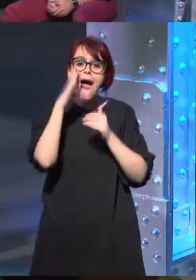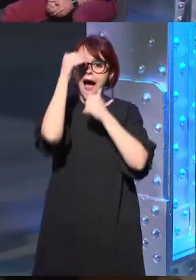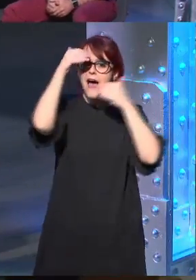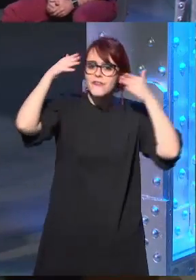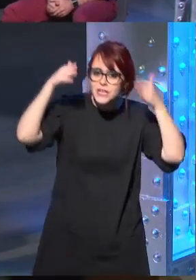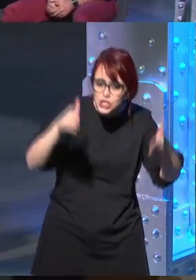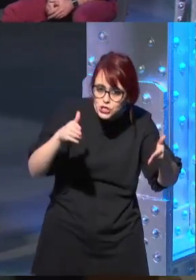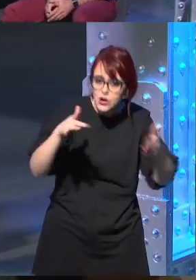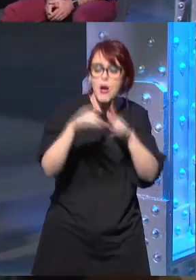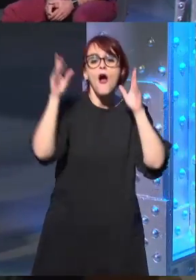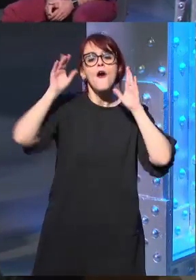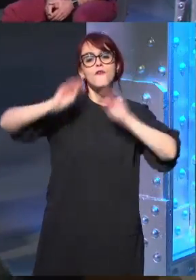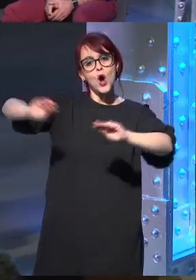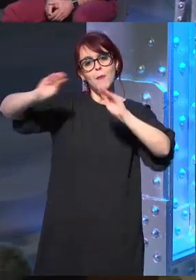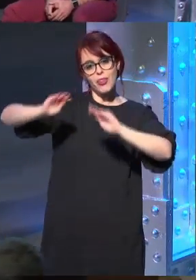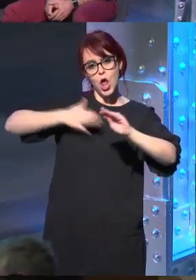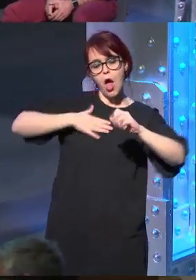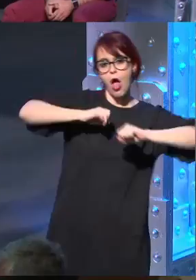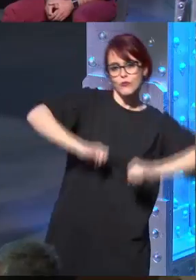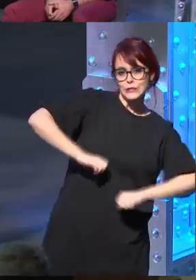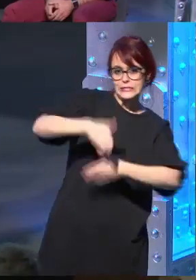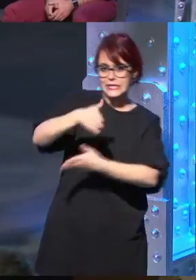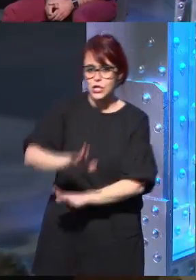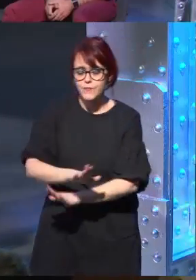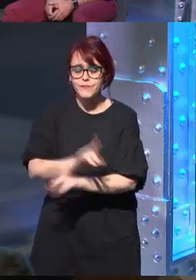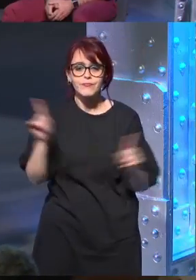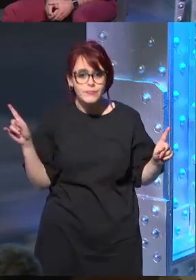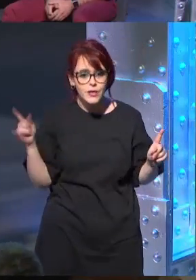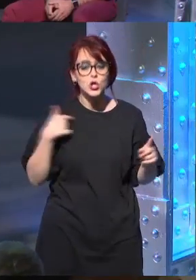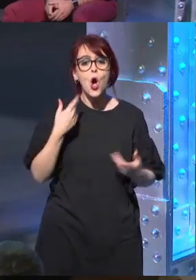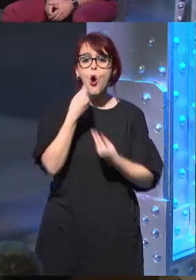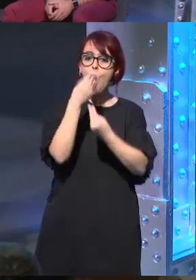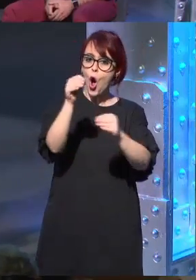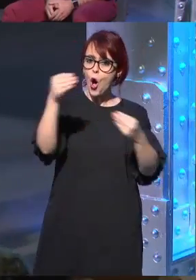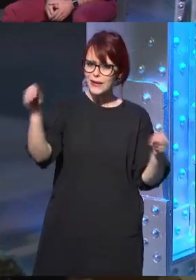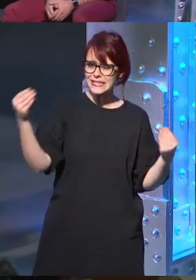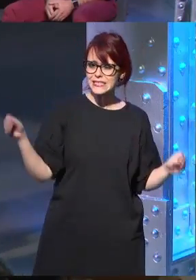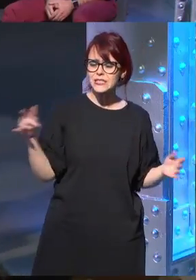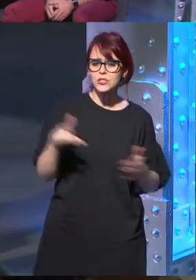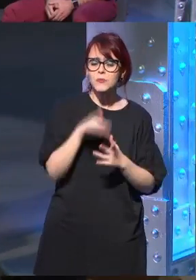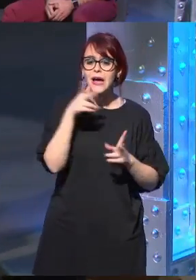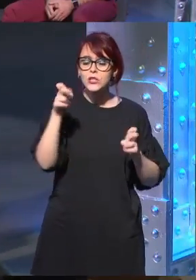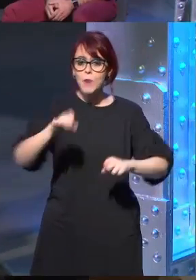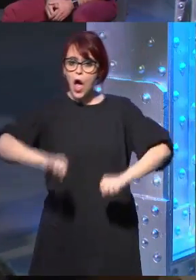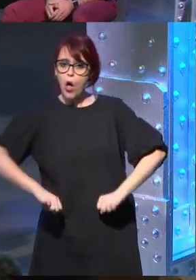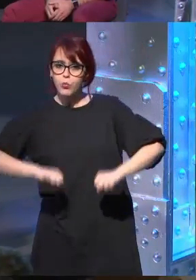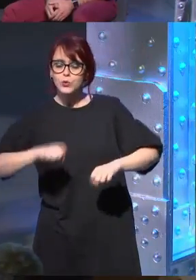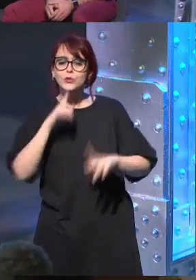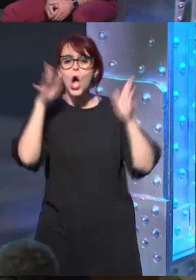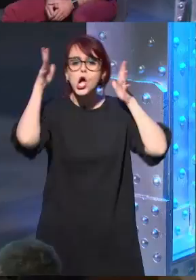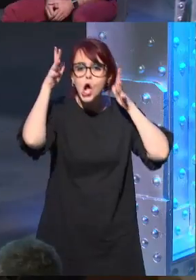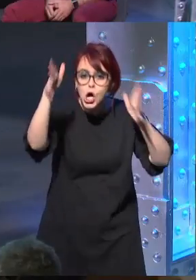This happens also to grown-ups. Obviously, the knowledge that they have is not the same as an